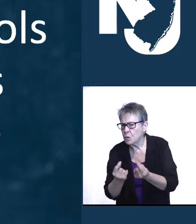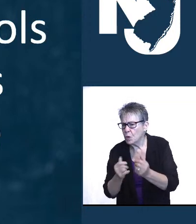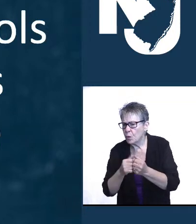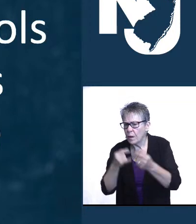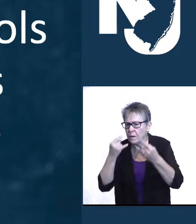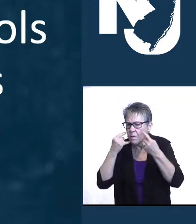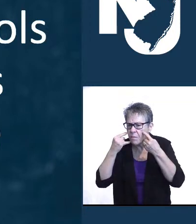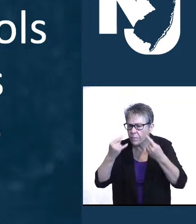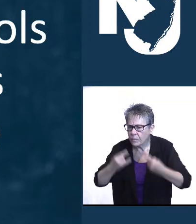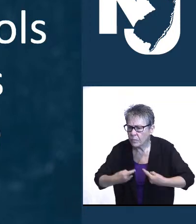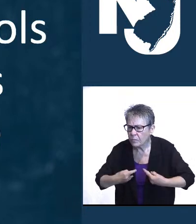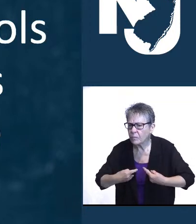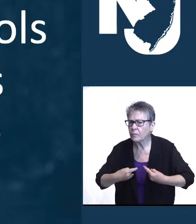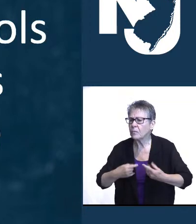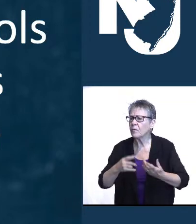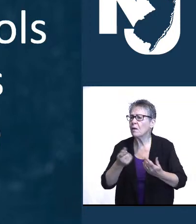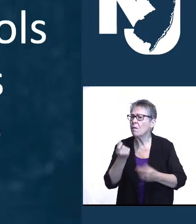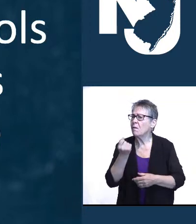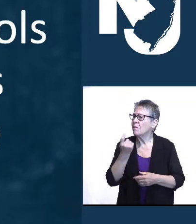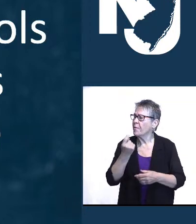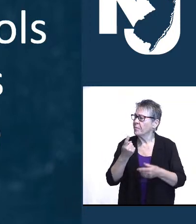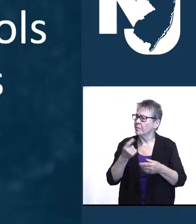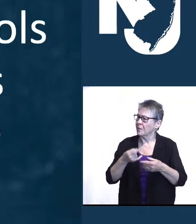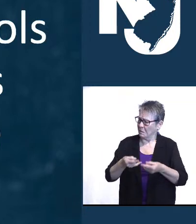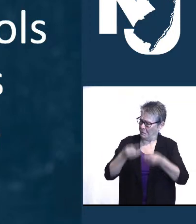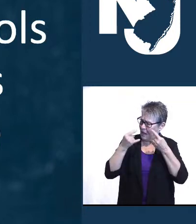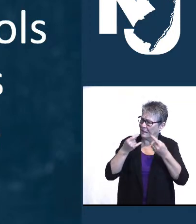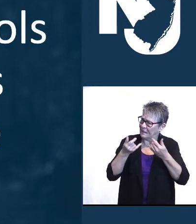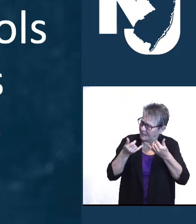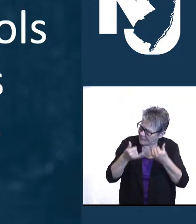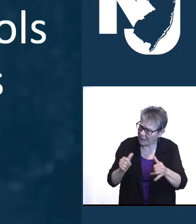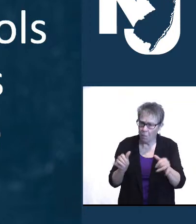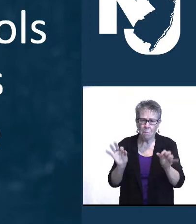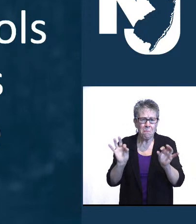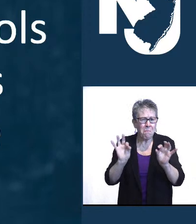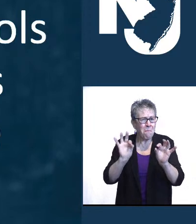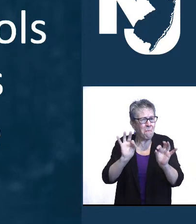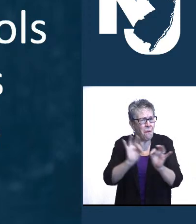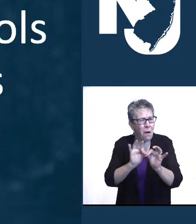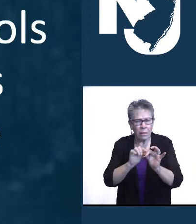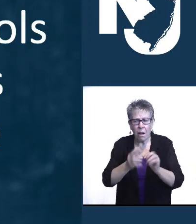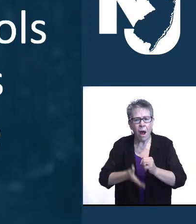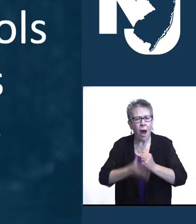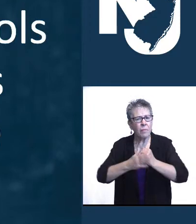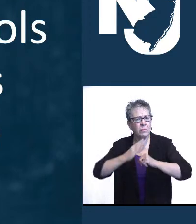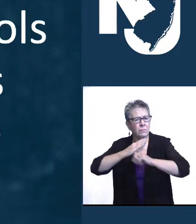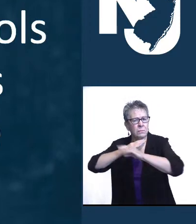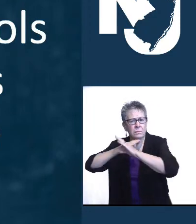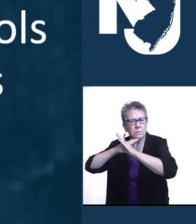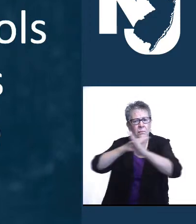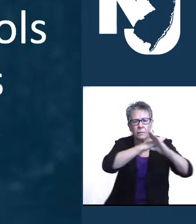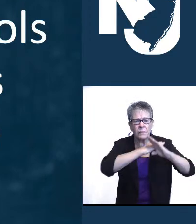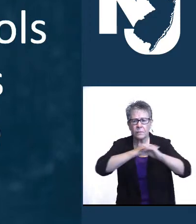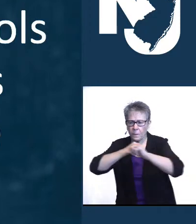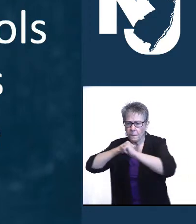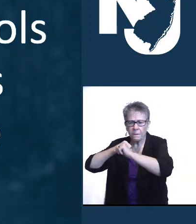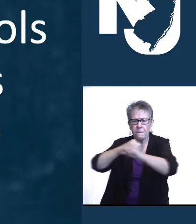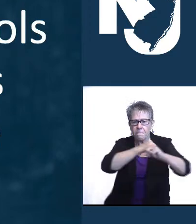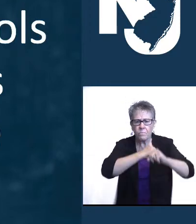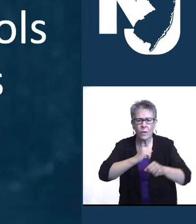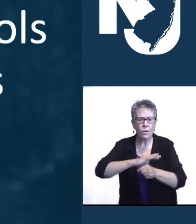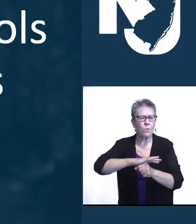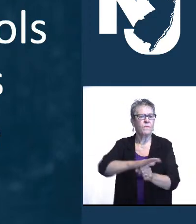of COVID and should be used in many circumstances. In the coming weeks, the Department of Health will also be updating, under Judy's